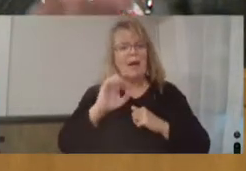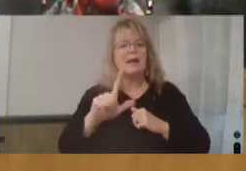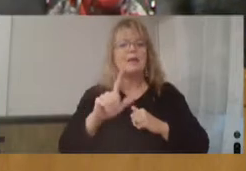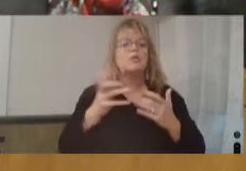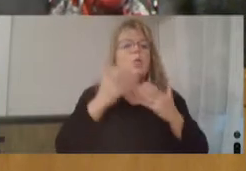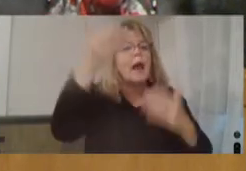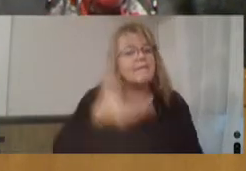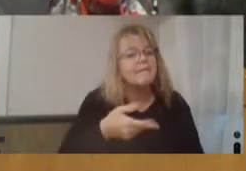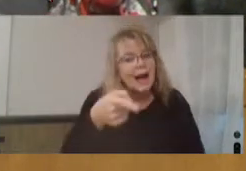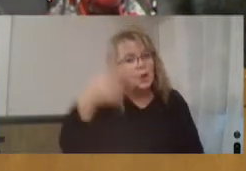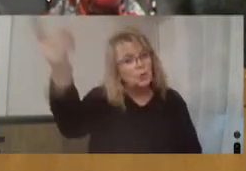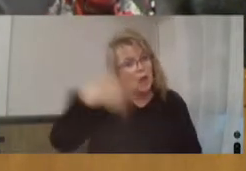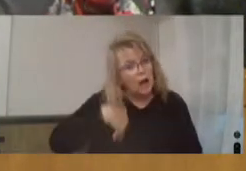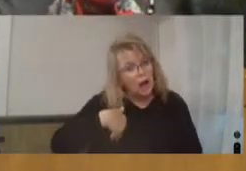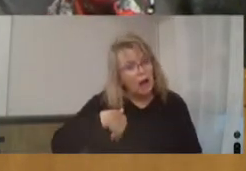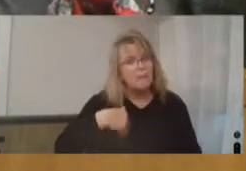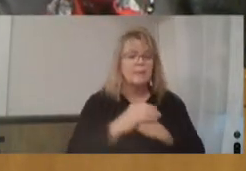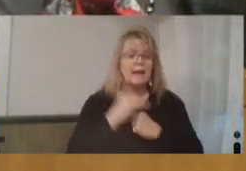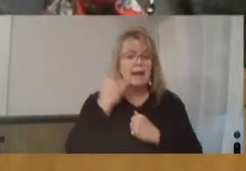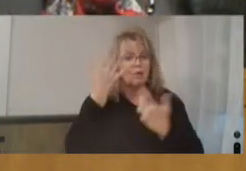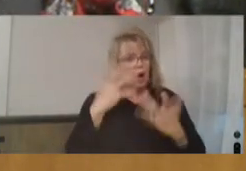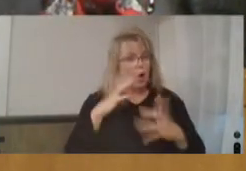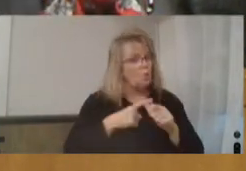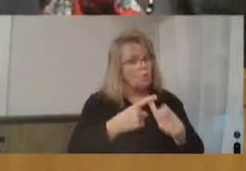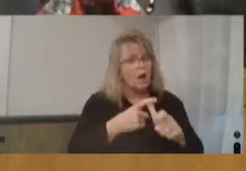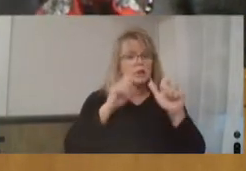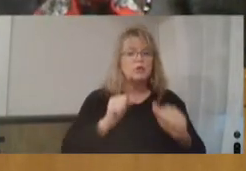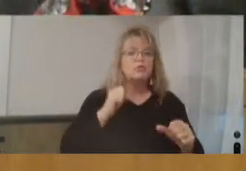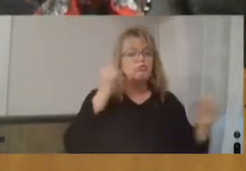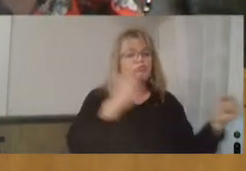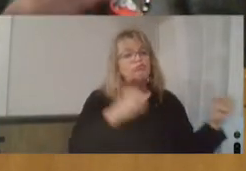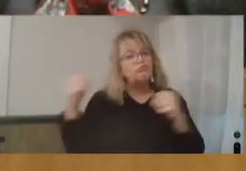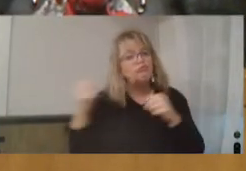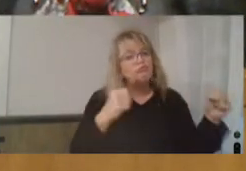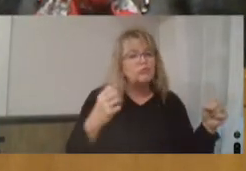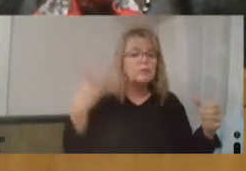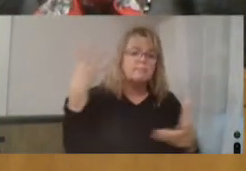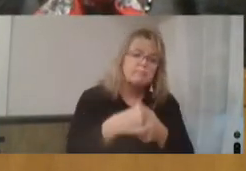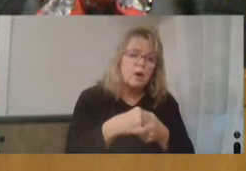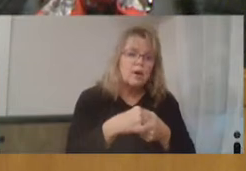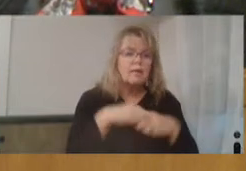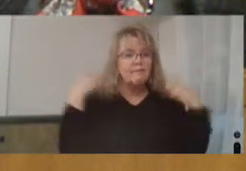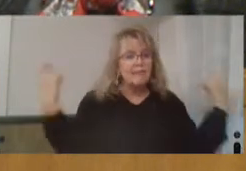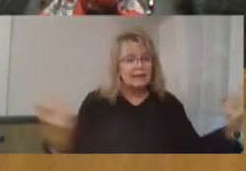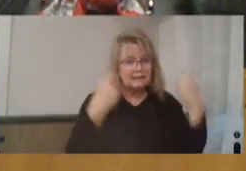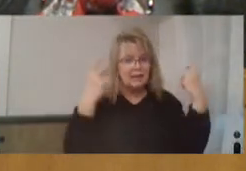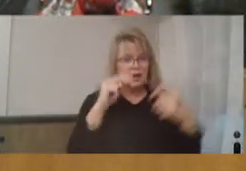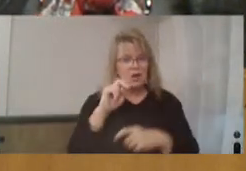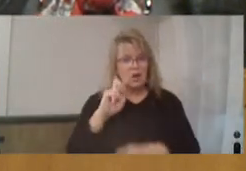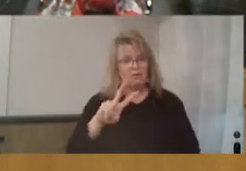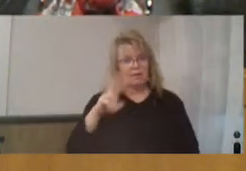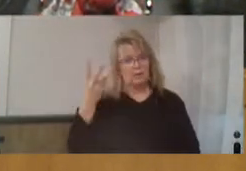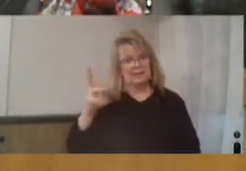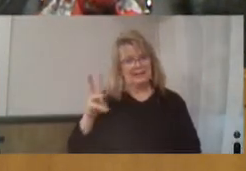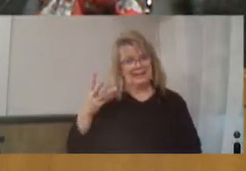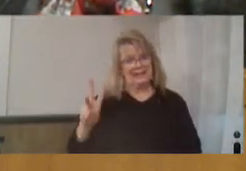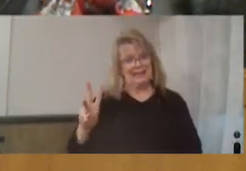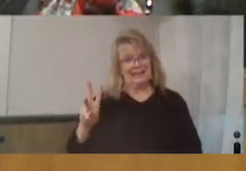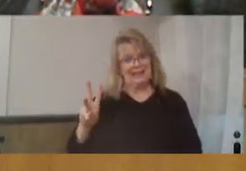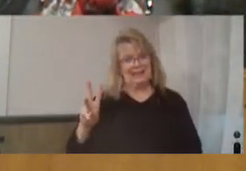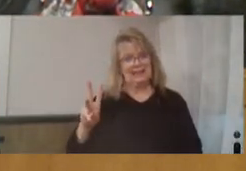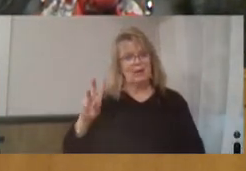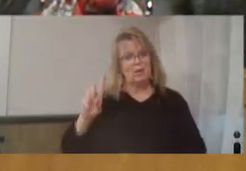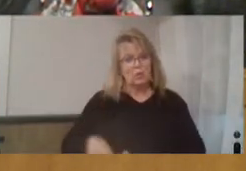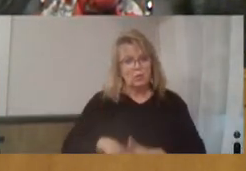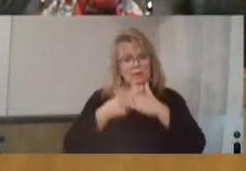invite you to come on down, and if you don't want to run, you can cheer and be a part of the festivities November 16th, and we start and